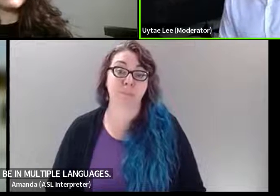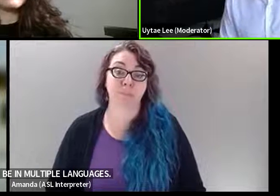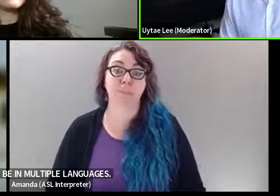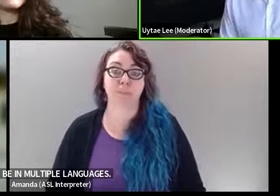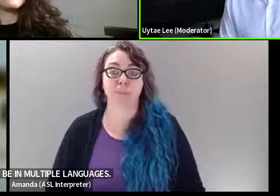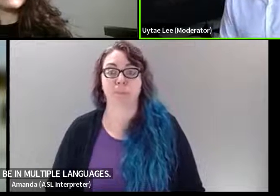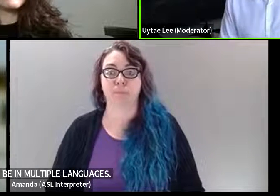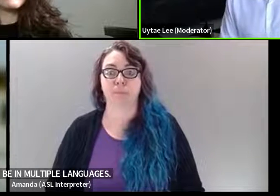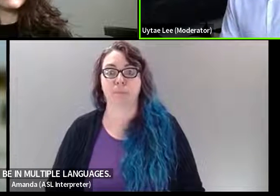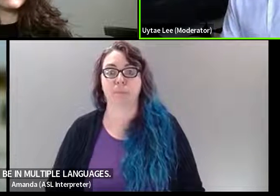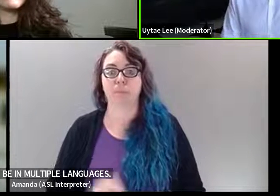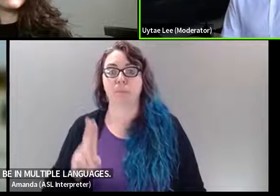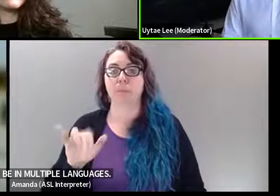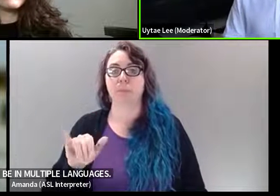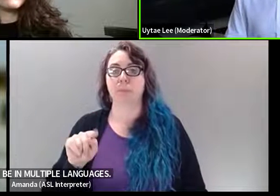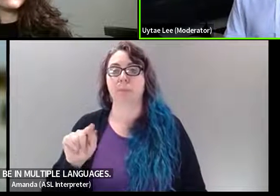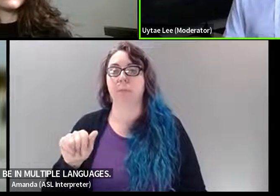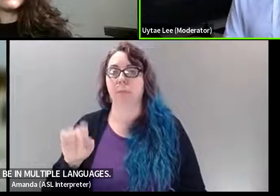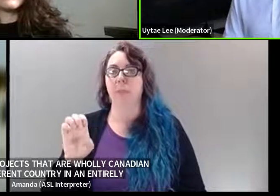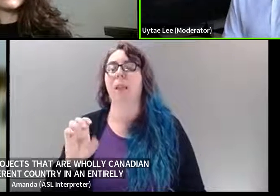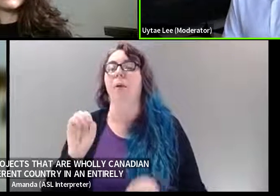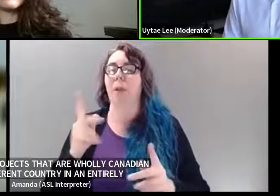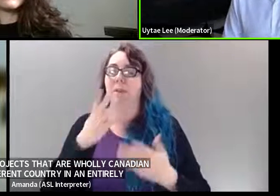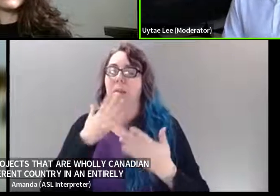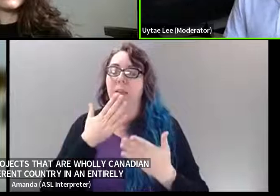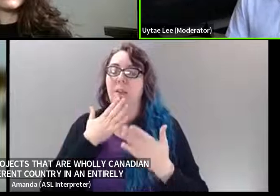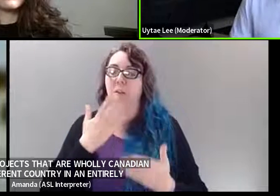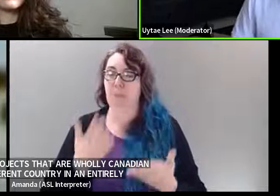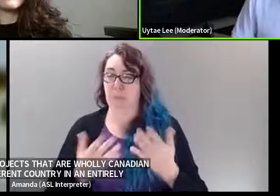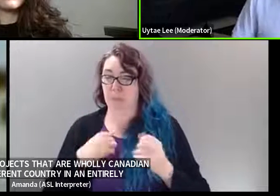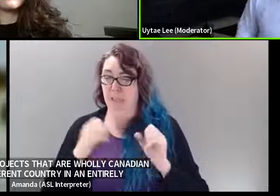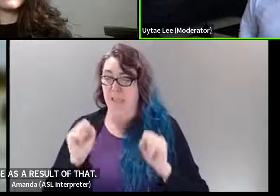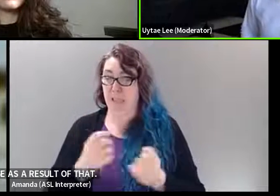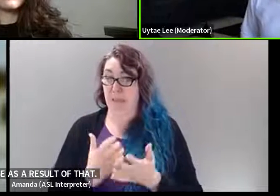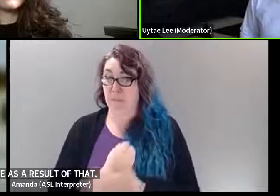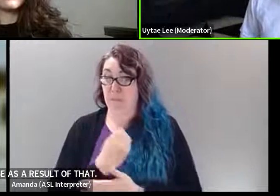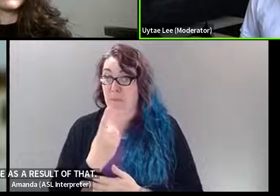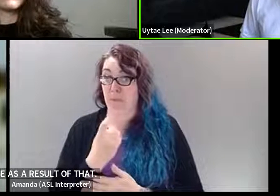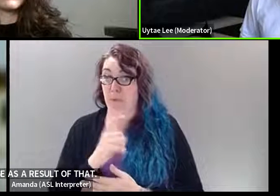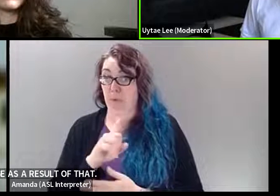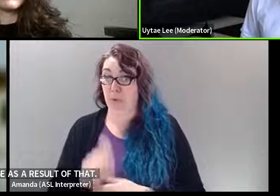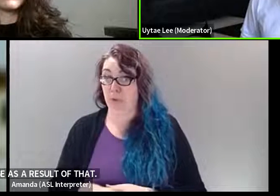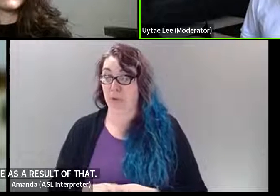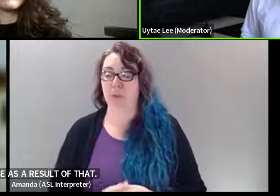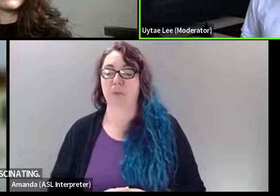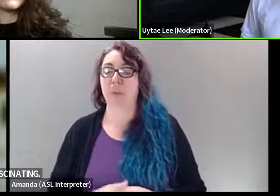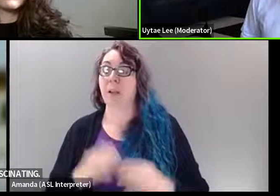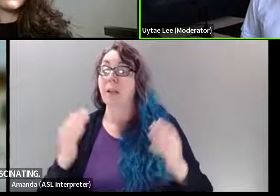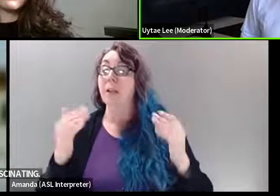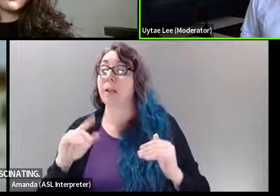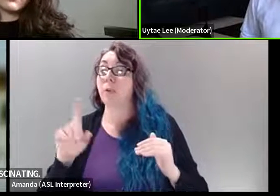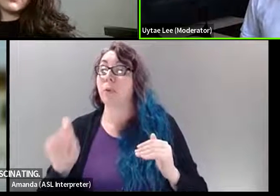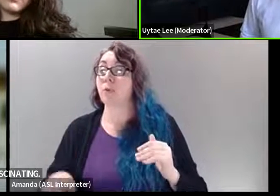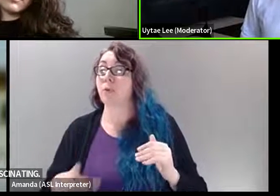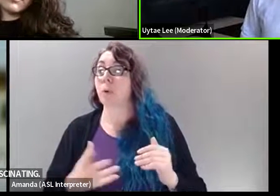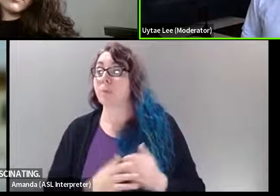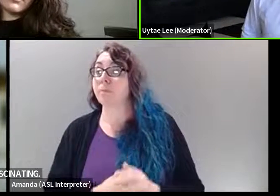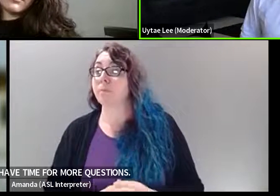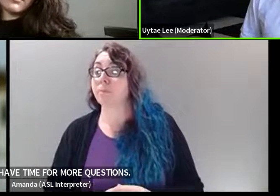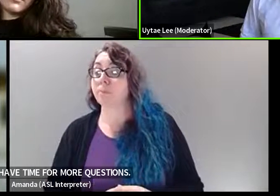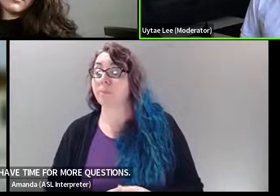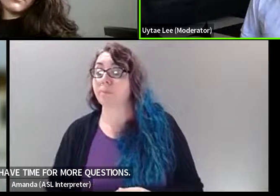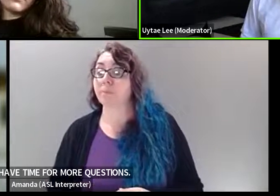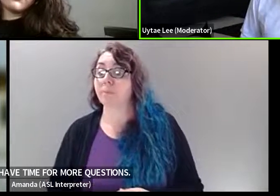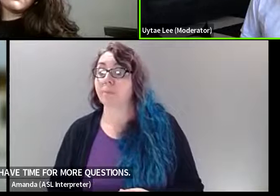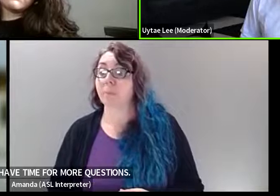I'm gonna just assume that I have time for more questions. So maybe with this next one, the question is,